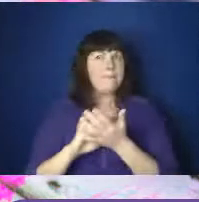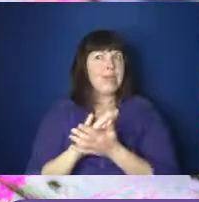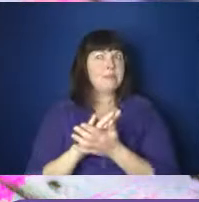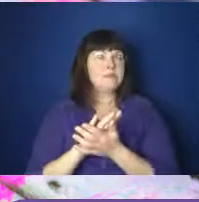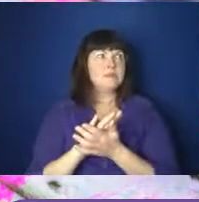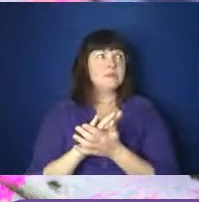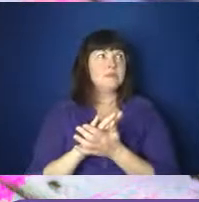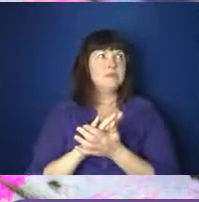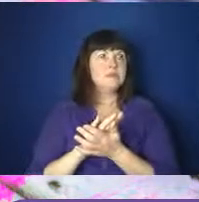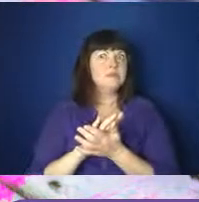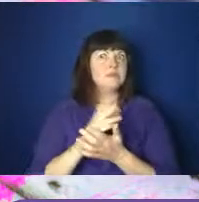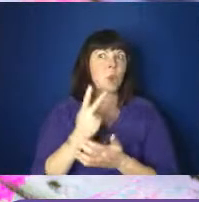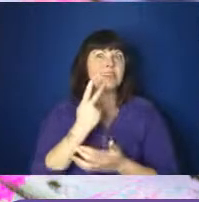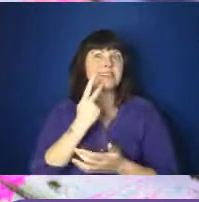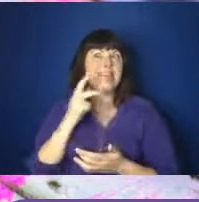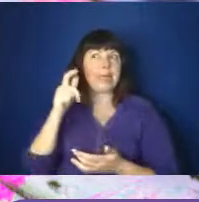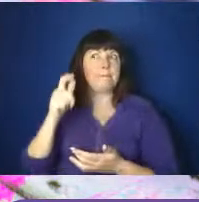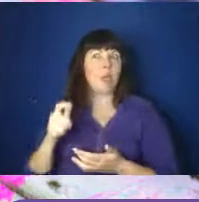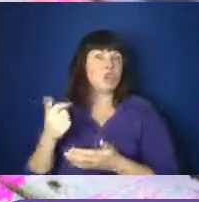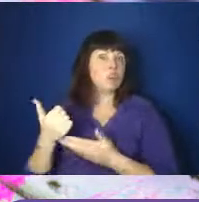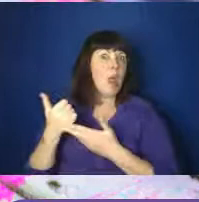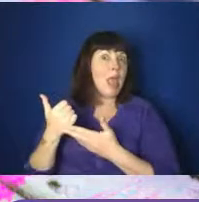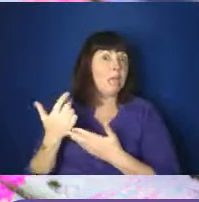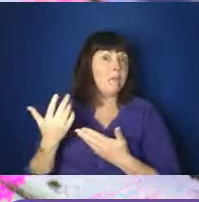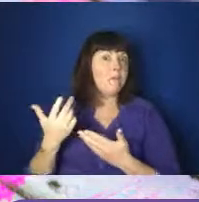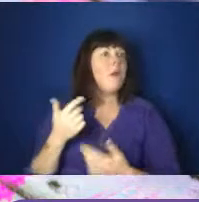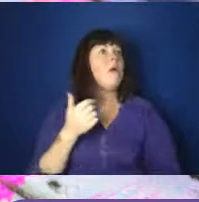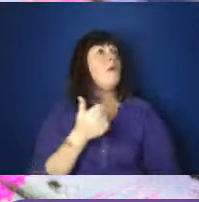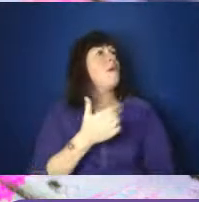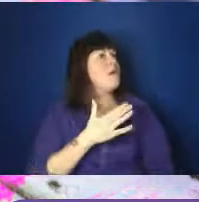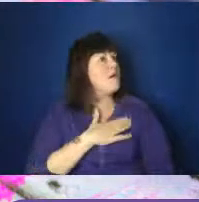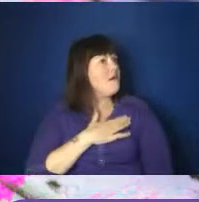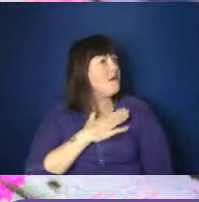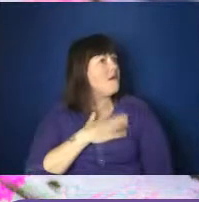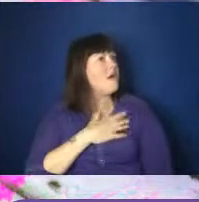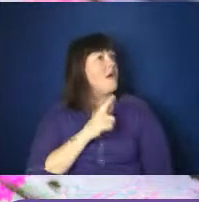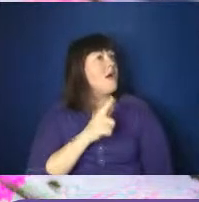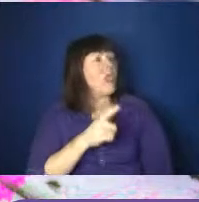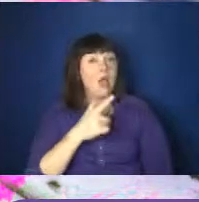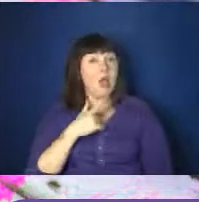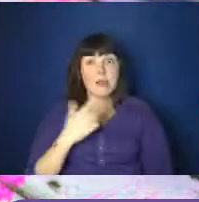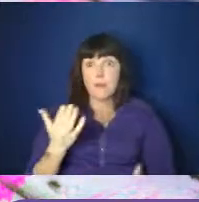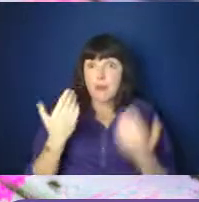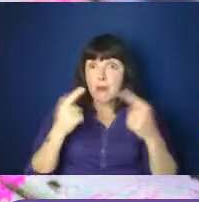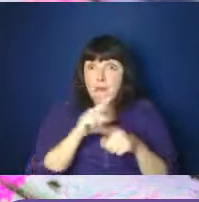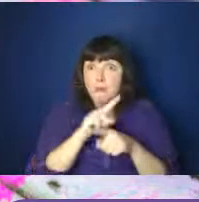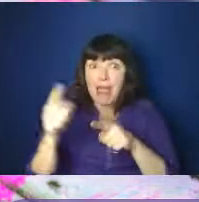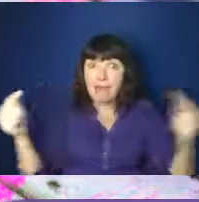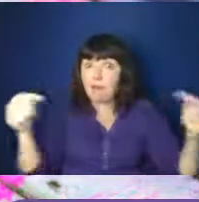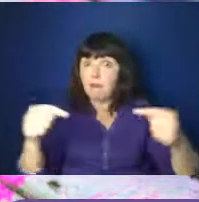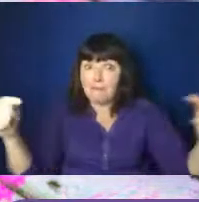that. Yeah, that is really cool. Awesome. And please come back next week. We would love to have you.